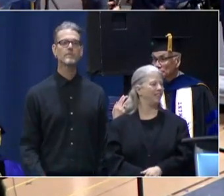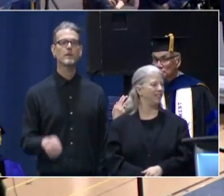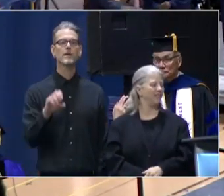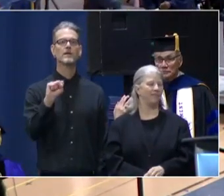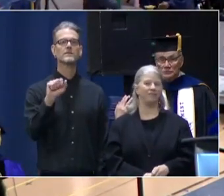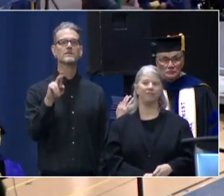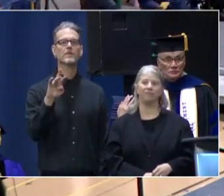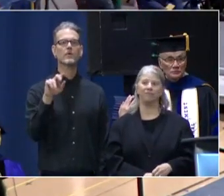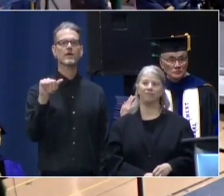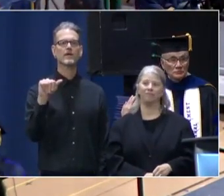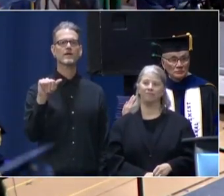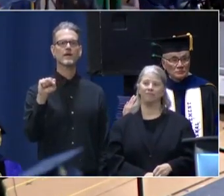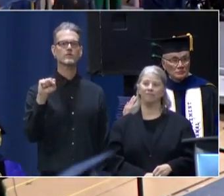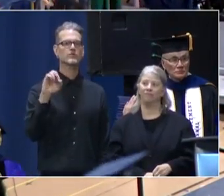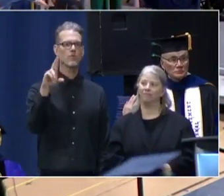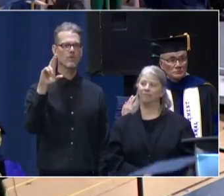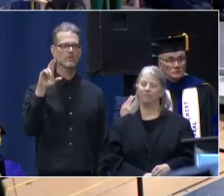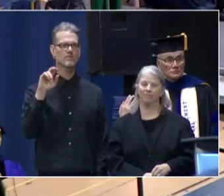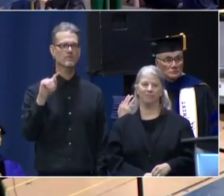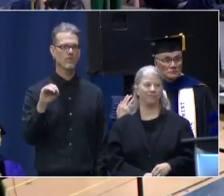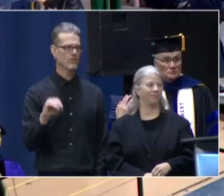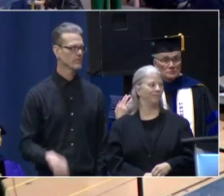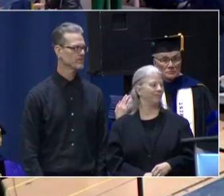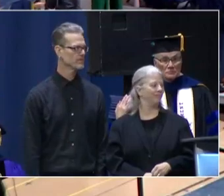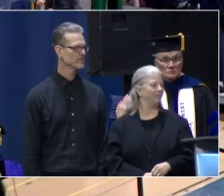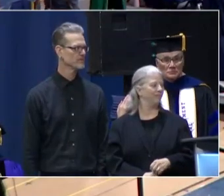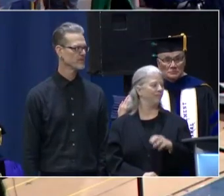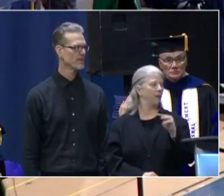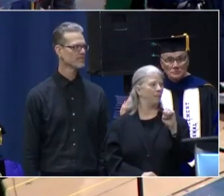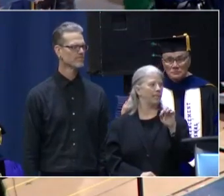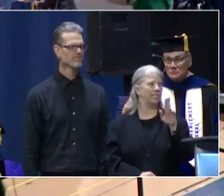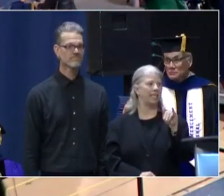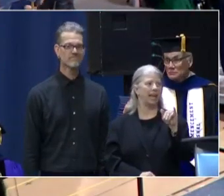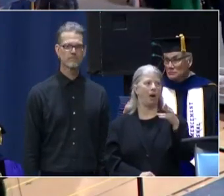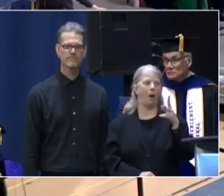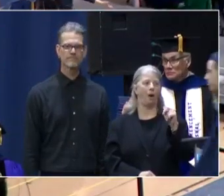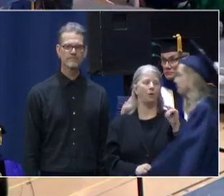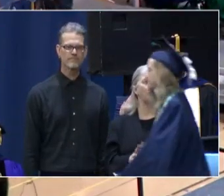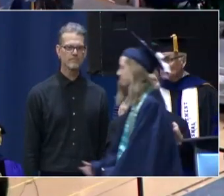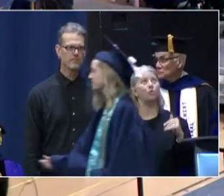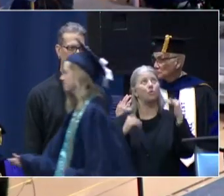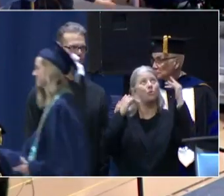Sabrina Sorto. Lacey Arts, summa cum laude.